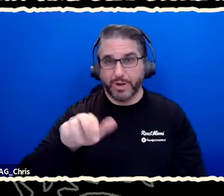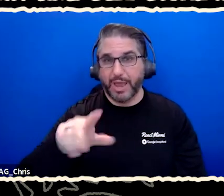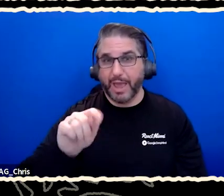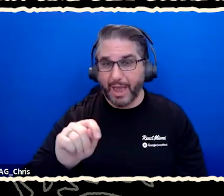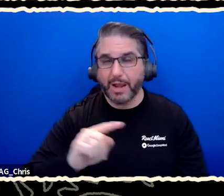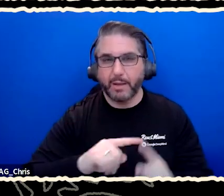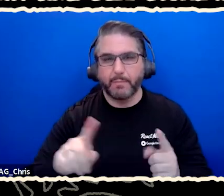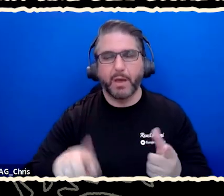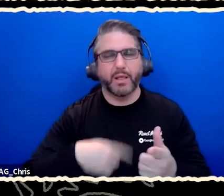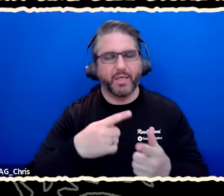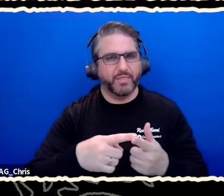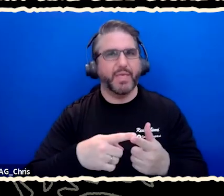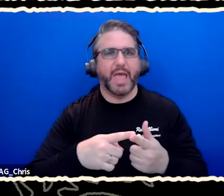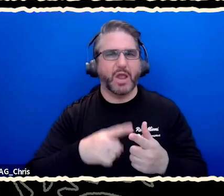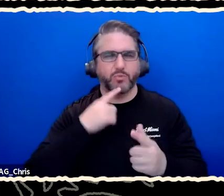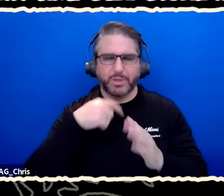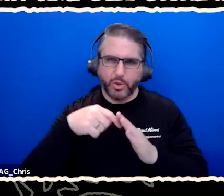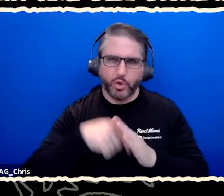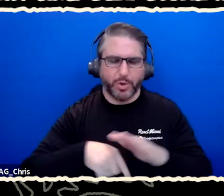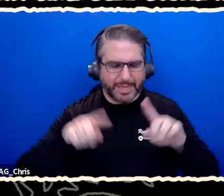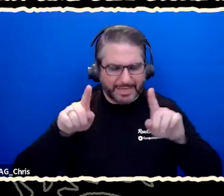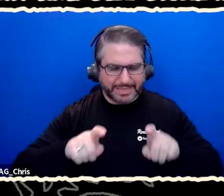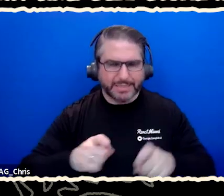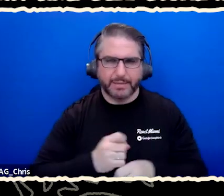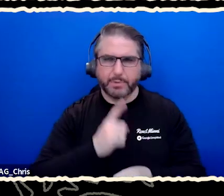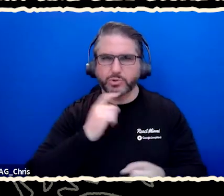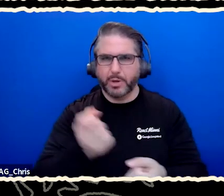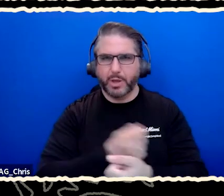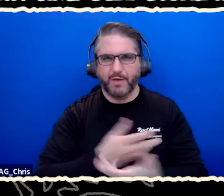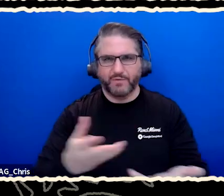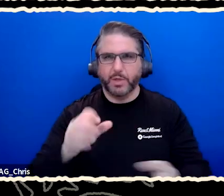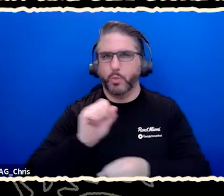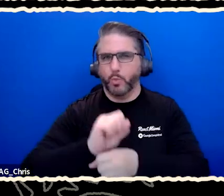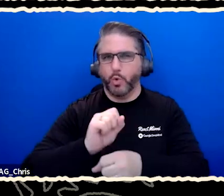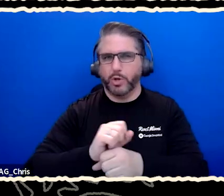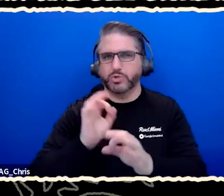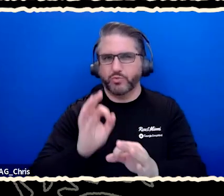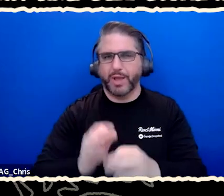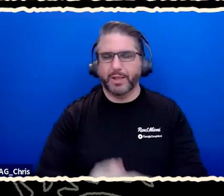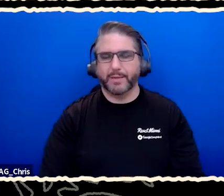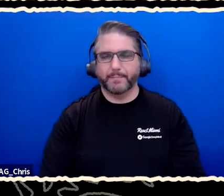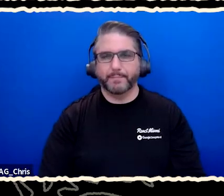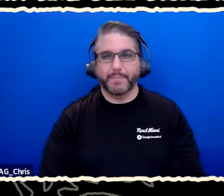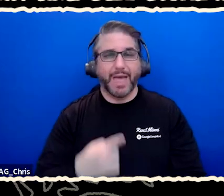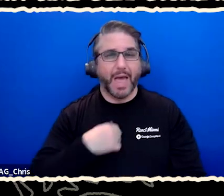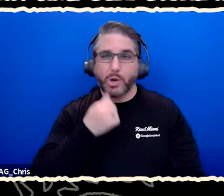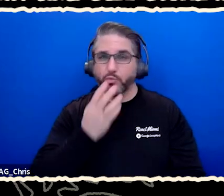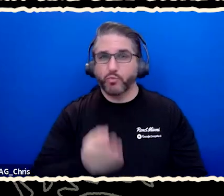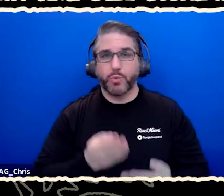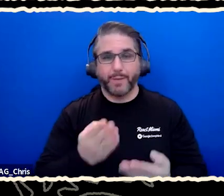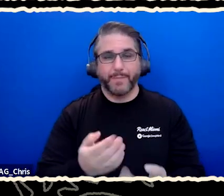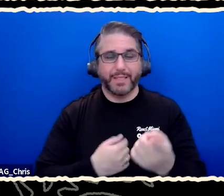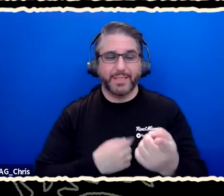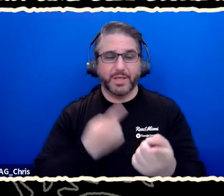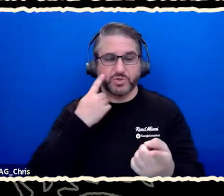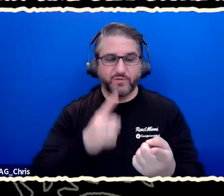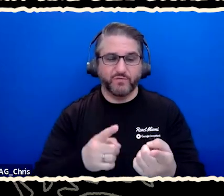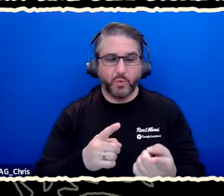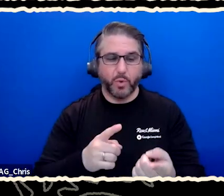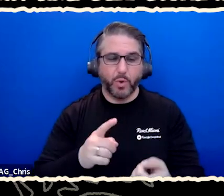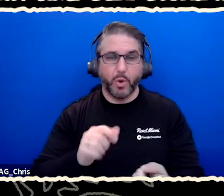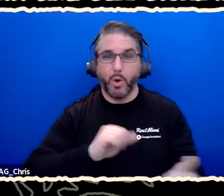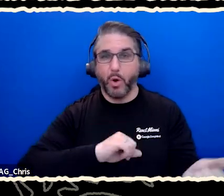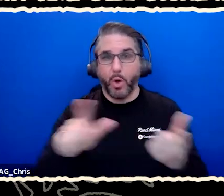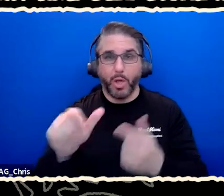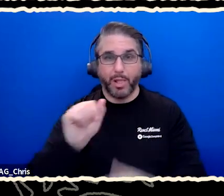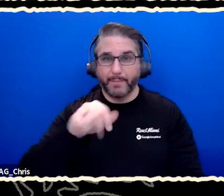but then thoroughly testing that everything still works correctly. I wouldn't recommend this for all applications, but if you're